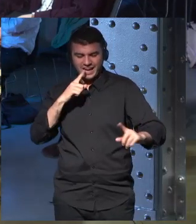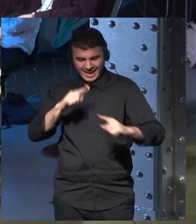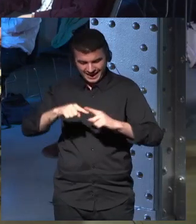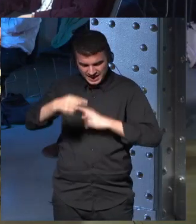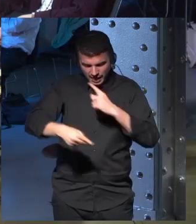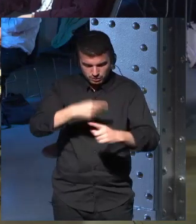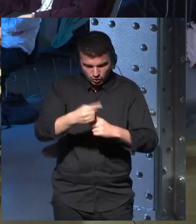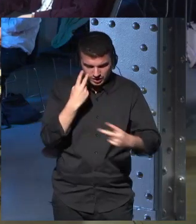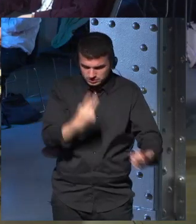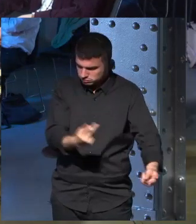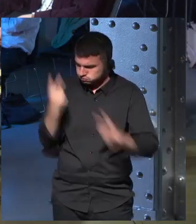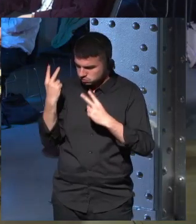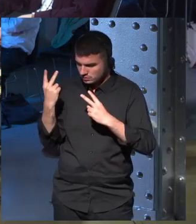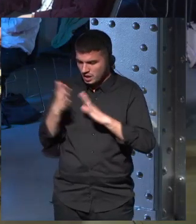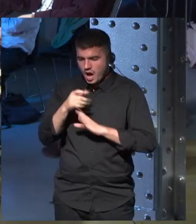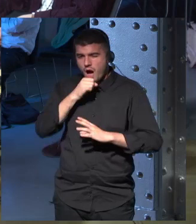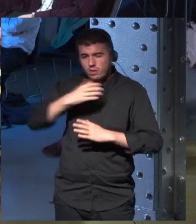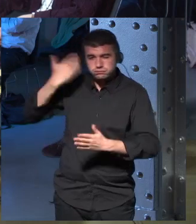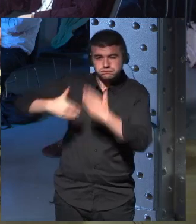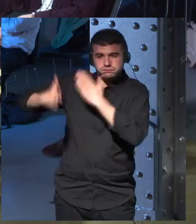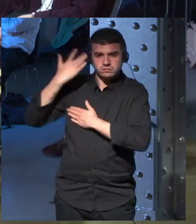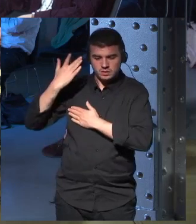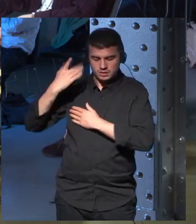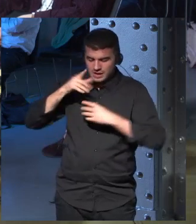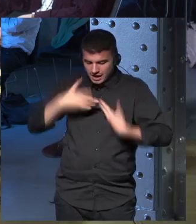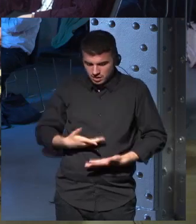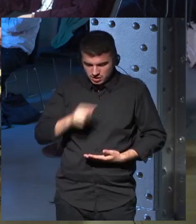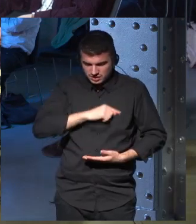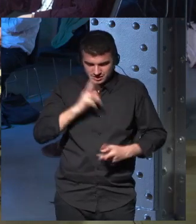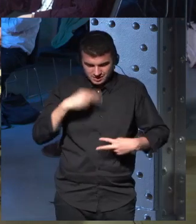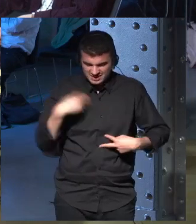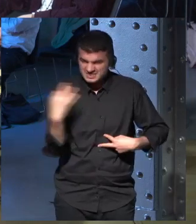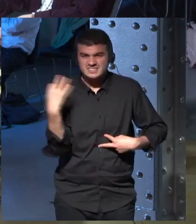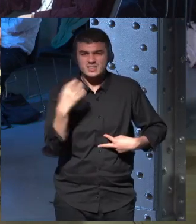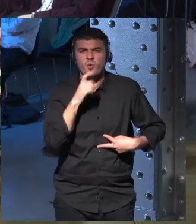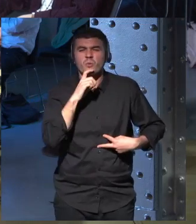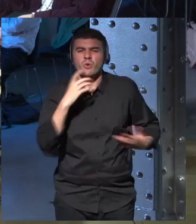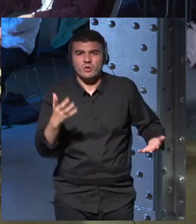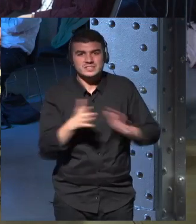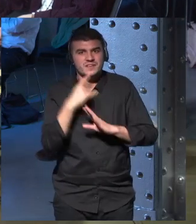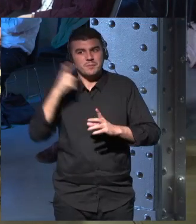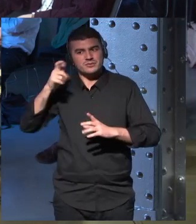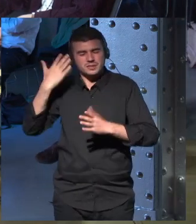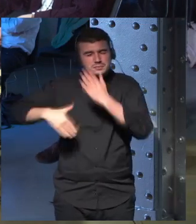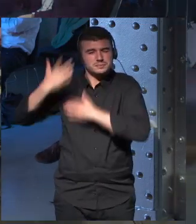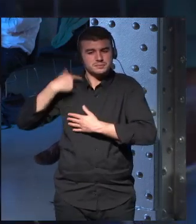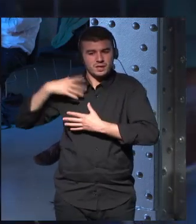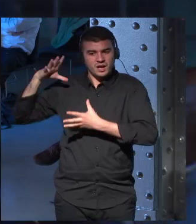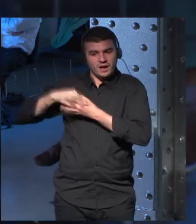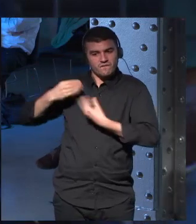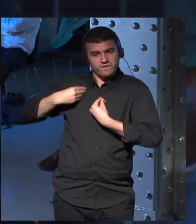did this subjugating and expropriating? And here we touch on questions